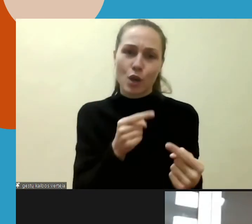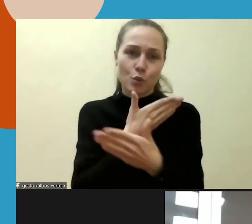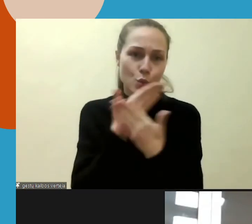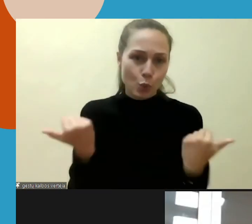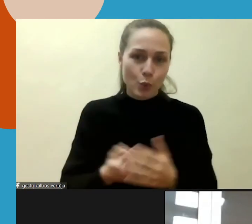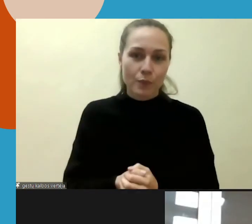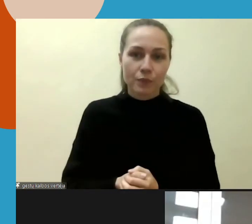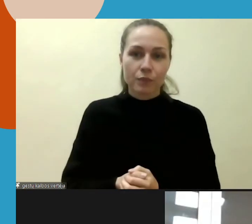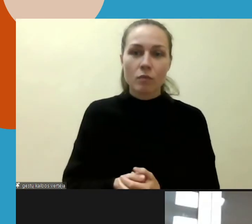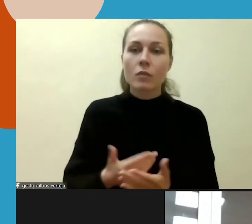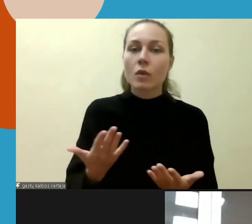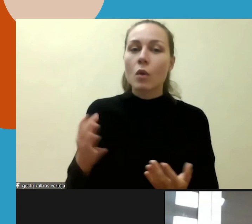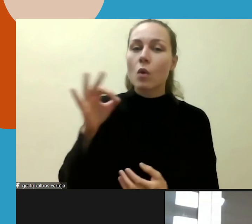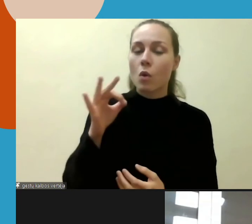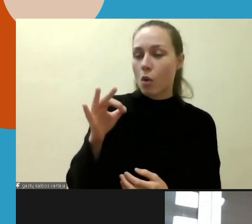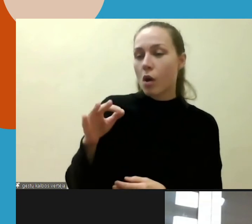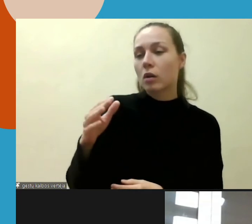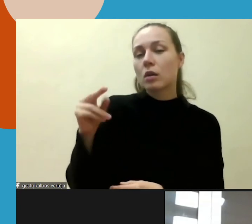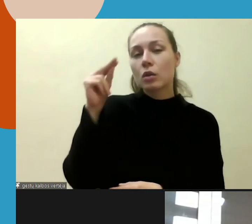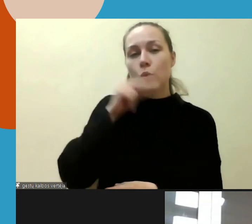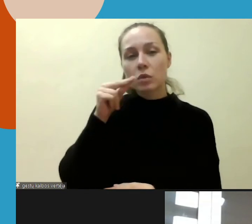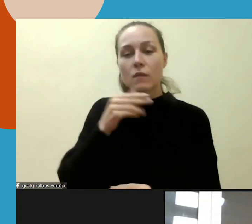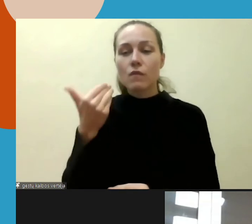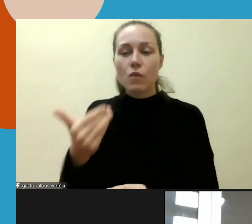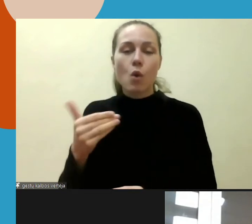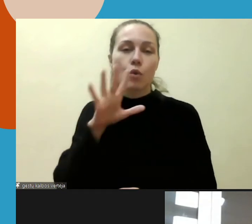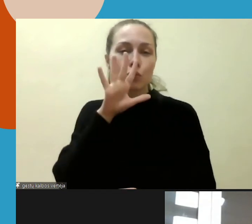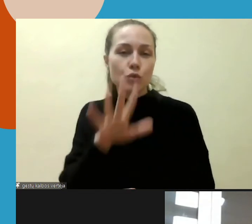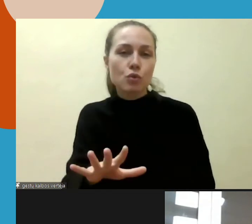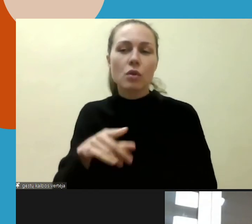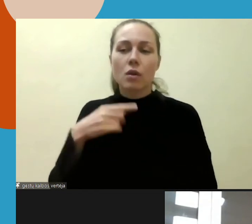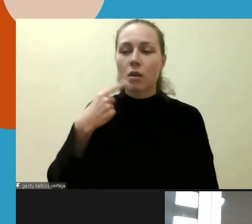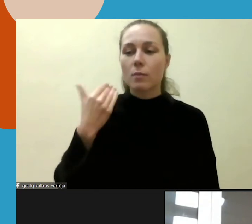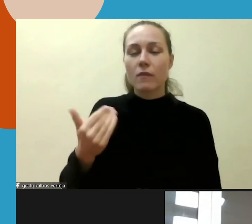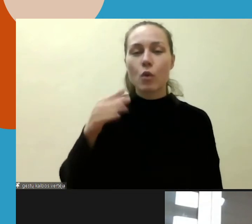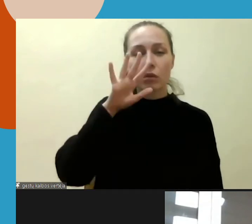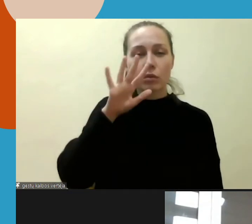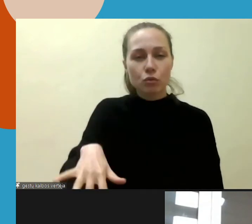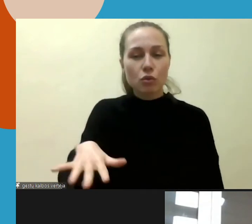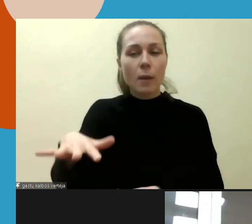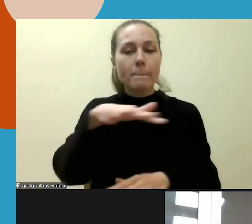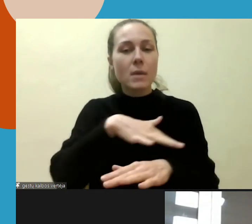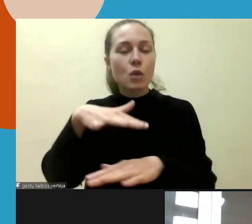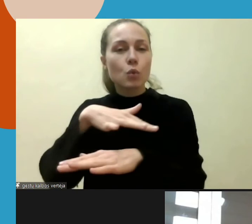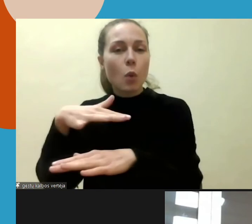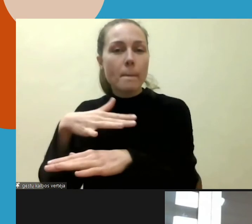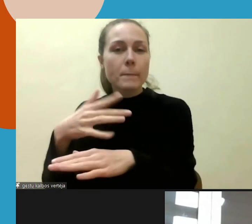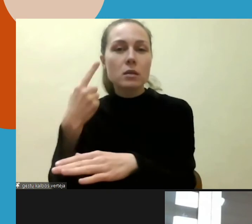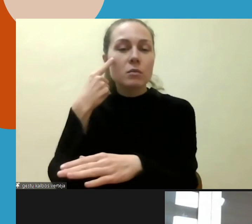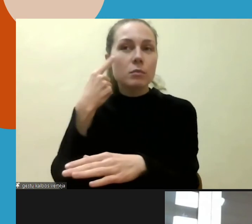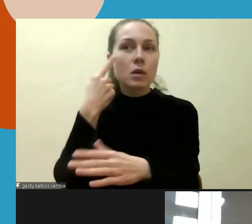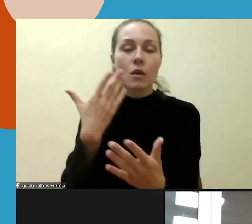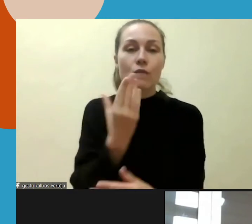enemies. What are the tendencies when it comes to hate crimes and hate